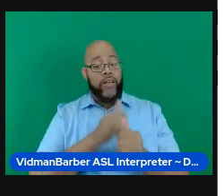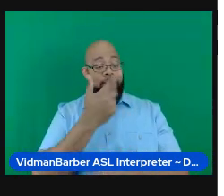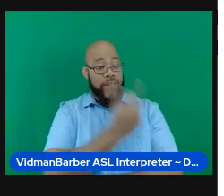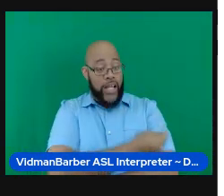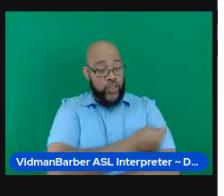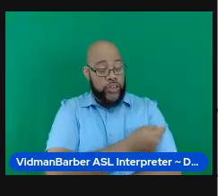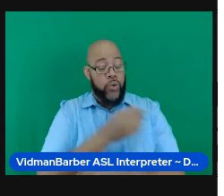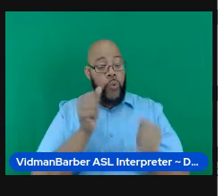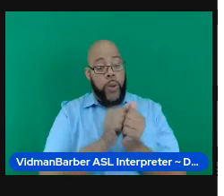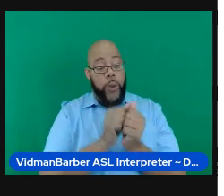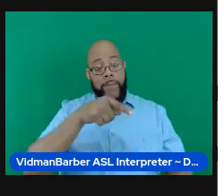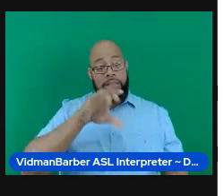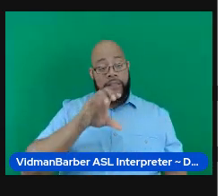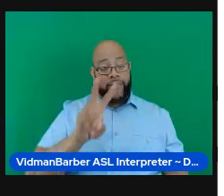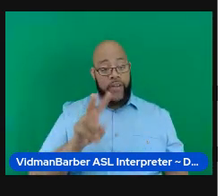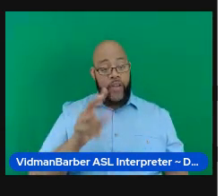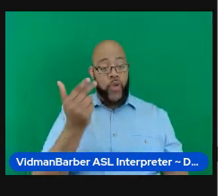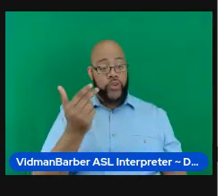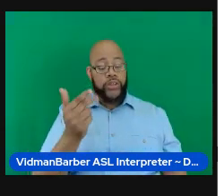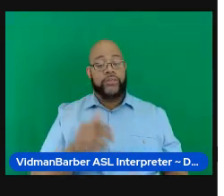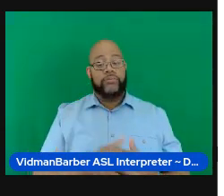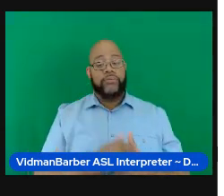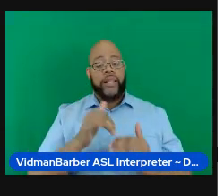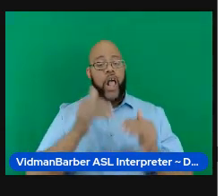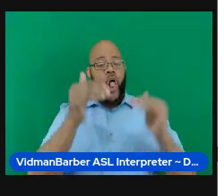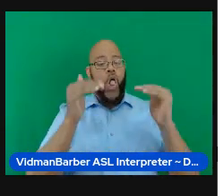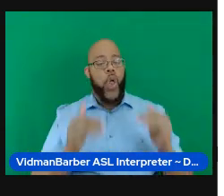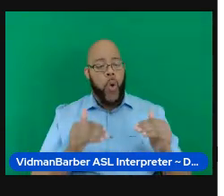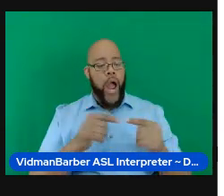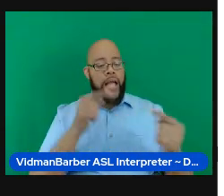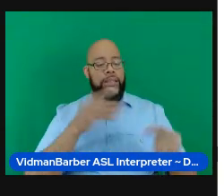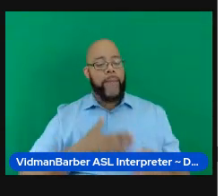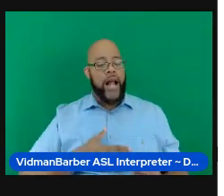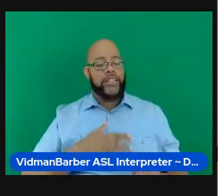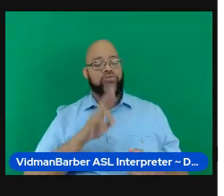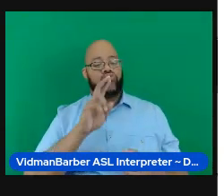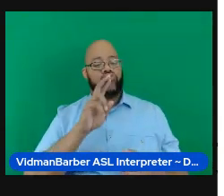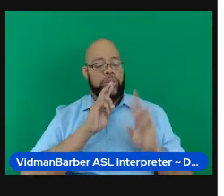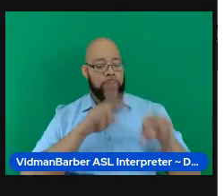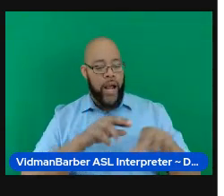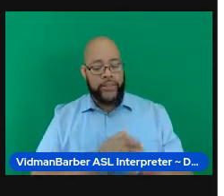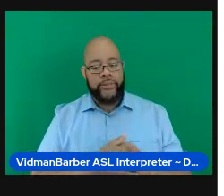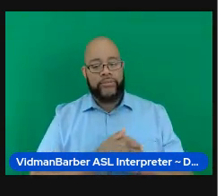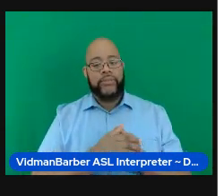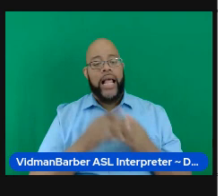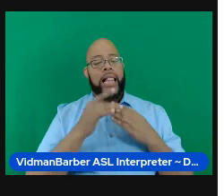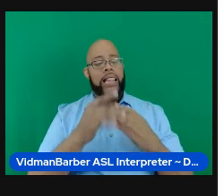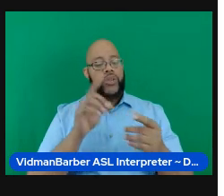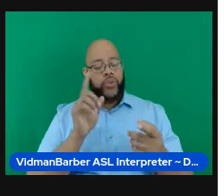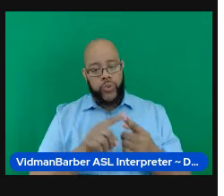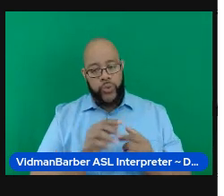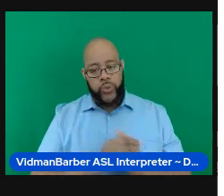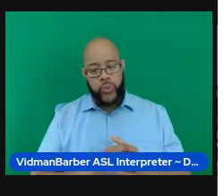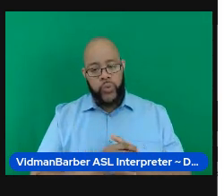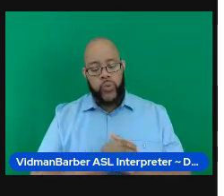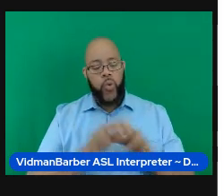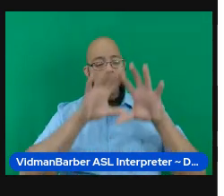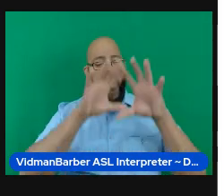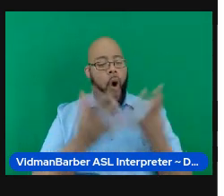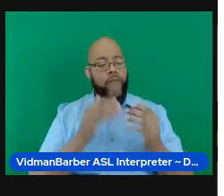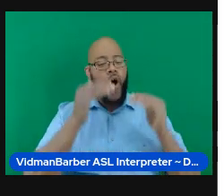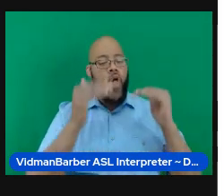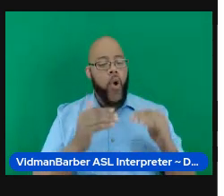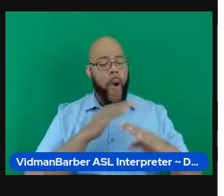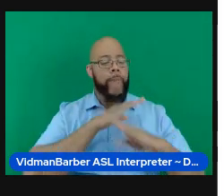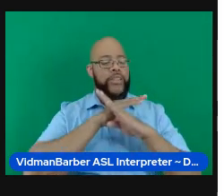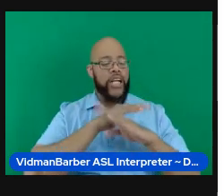with PCV13 mount a lower antibody response, leading to an overall lower